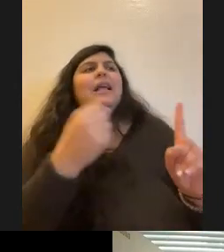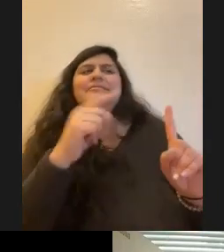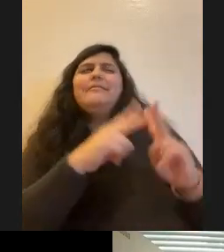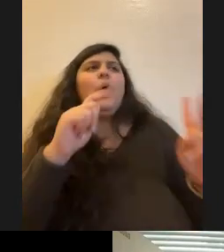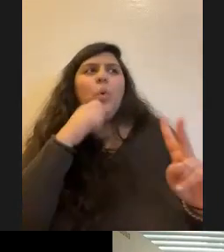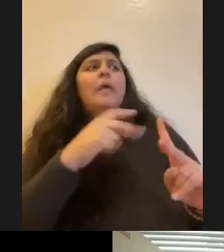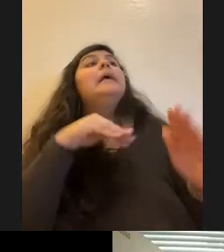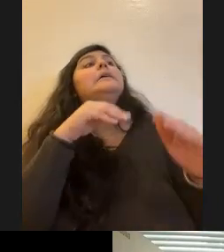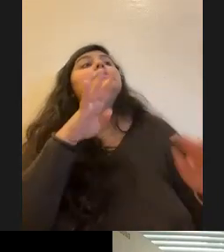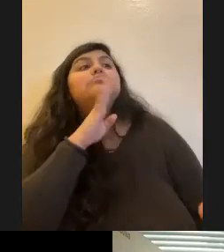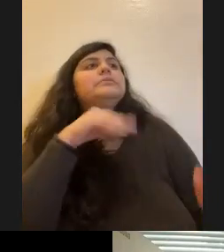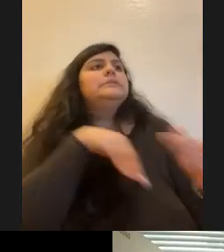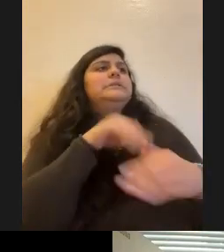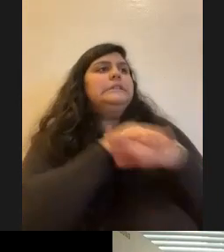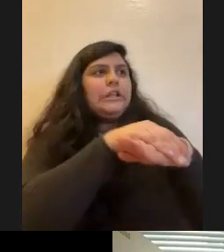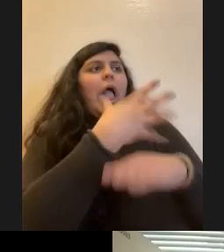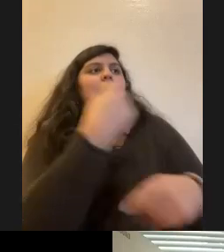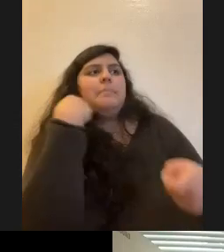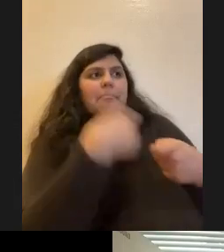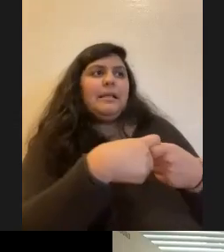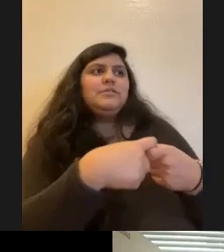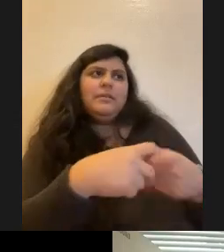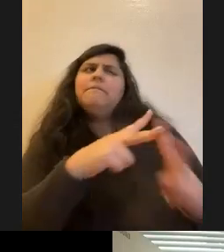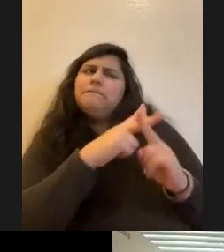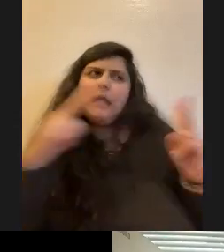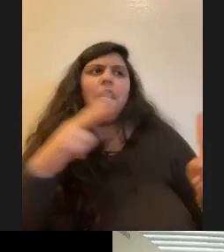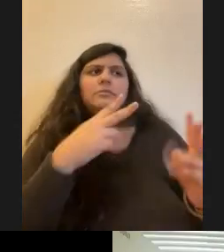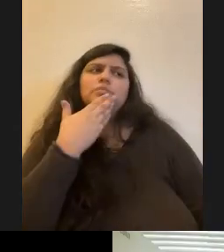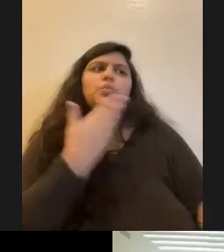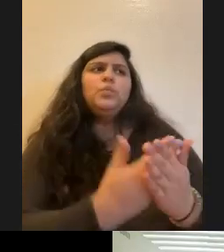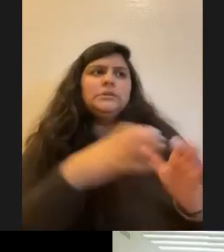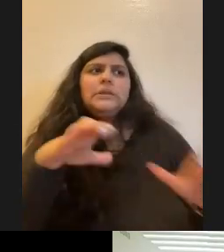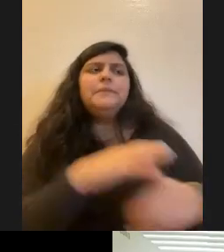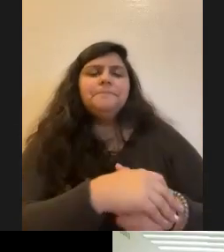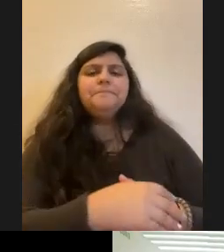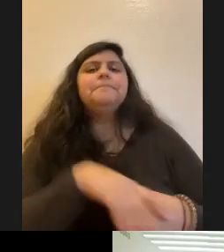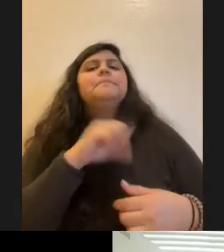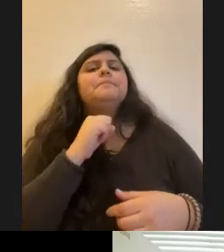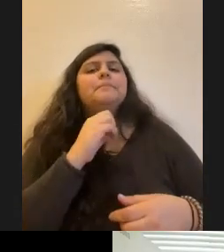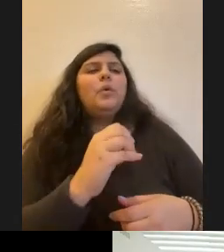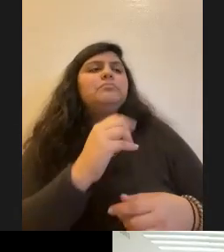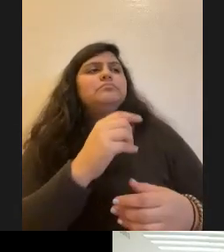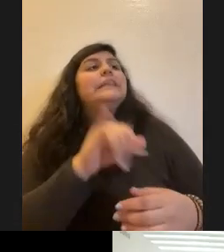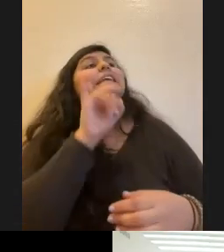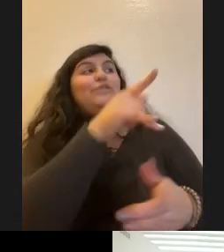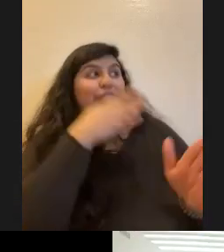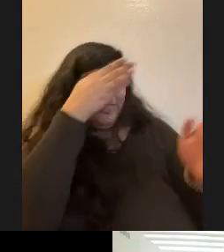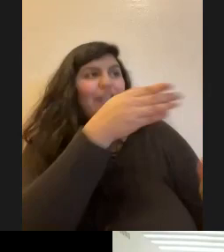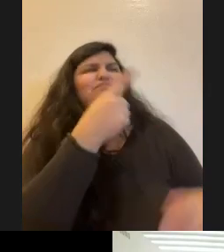exhibit, so it's like really it's like a really well done exhibit. You should check it out if you are out there.